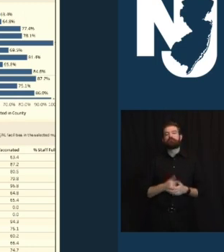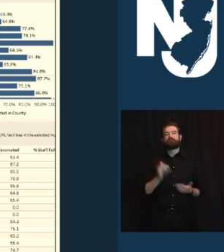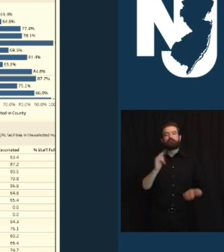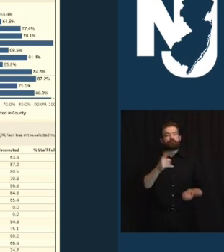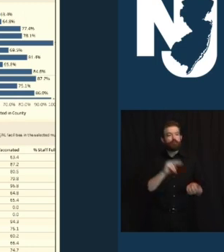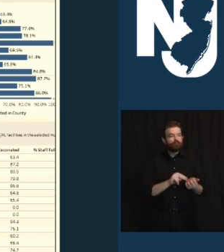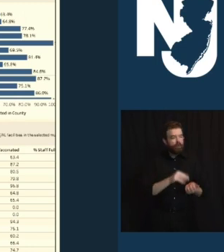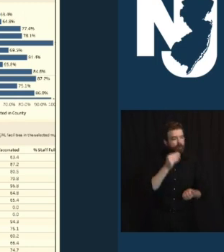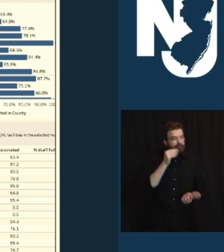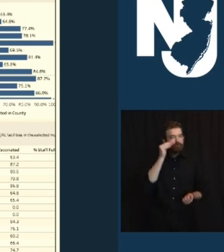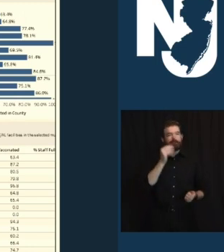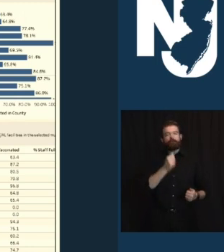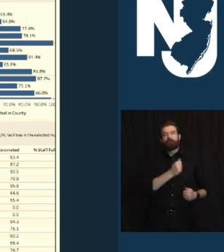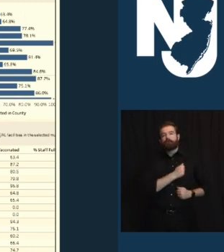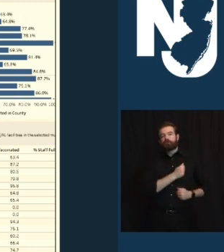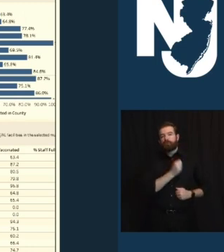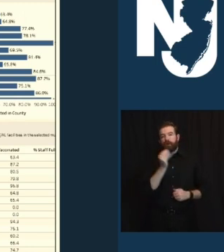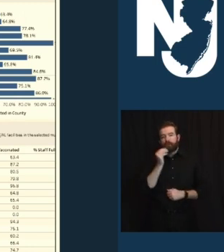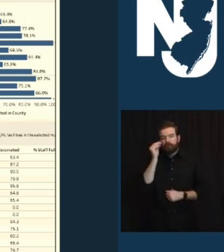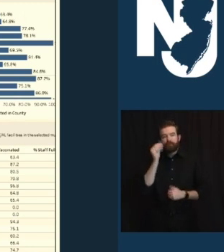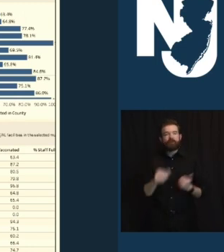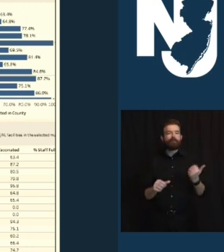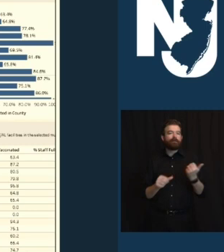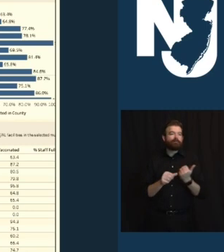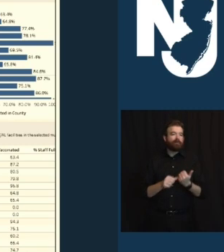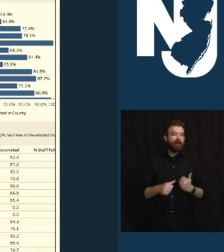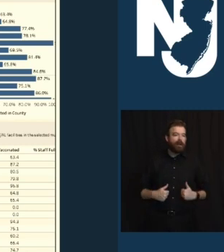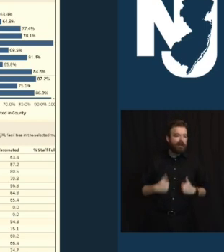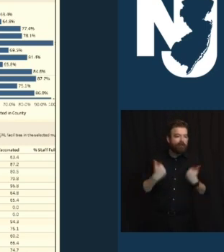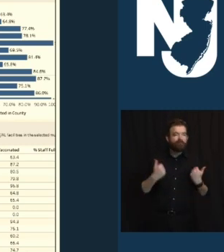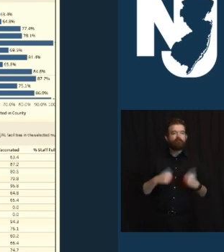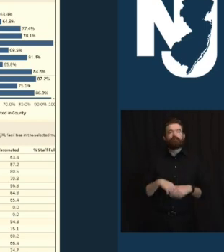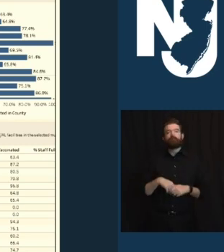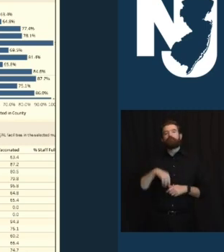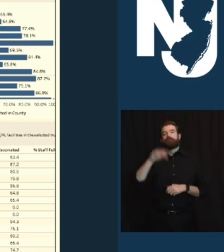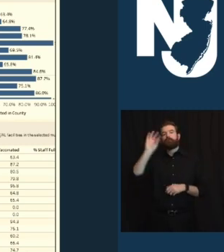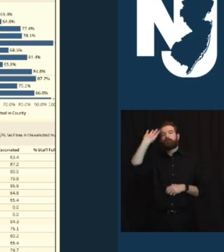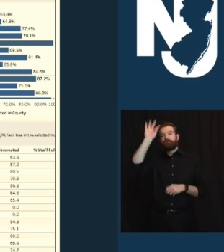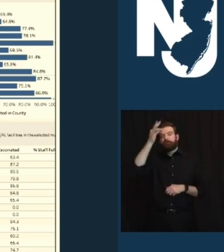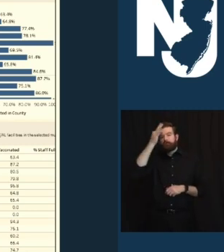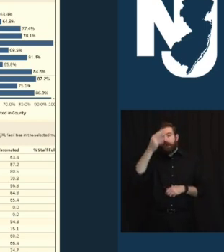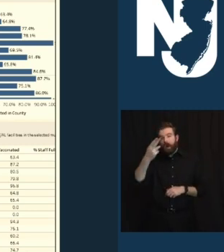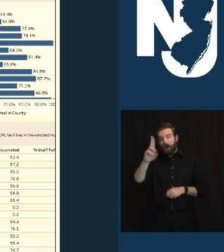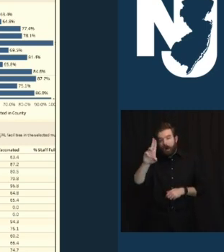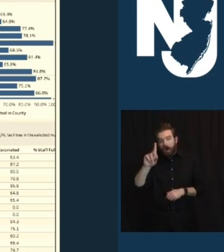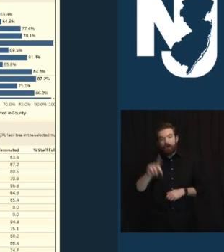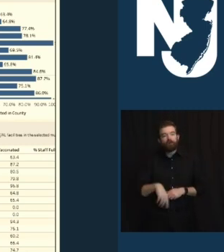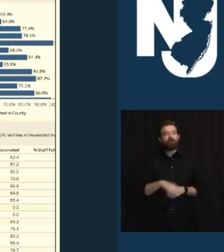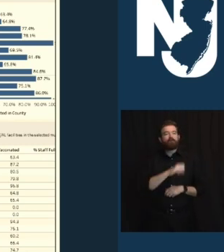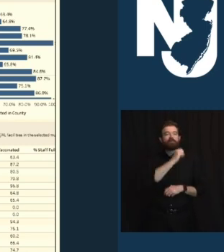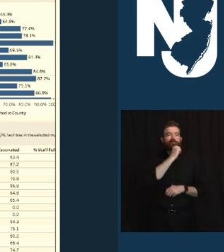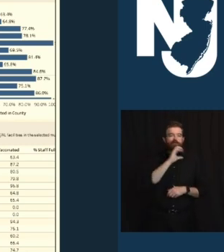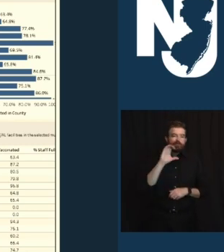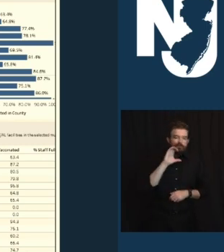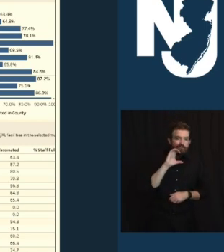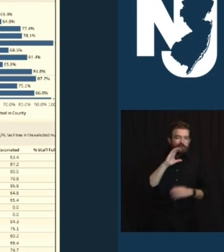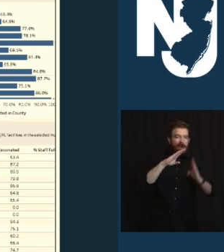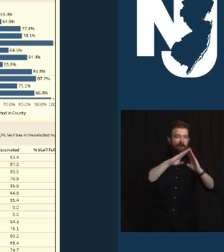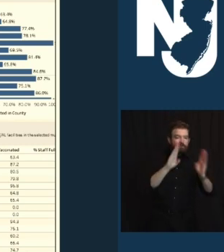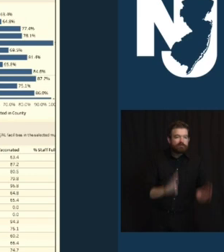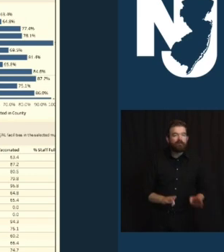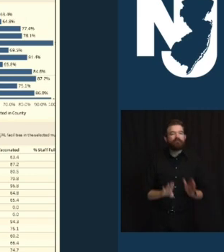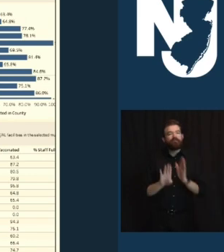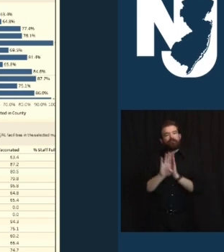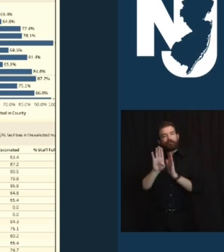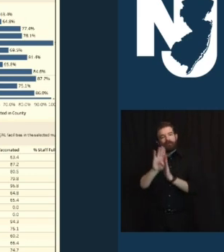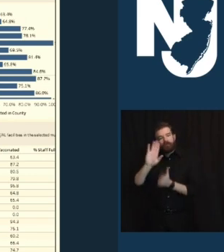living residences, federal housing and urban development, senior housing, developmental centers, and homes for individuals